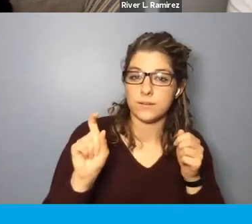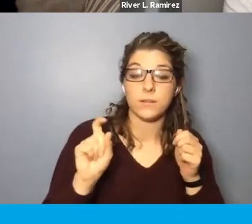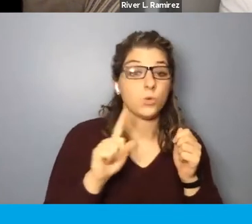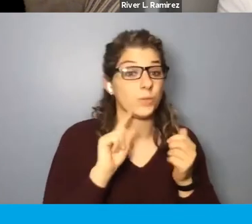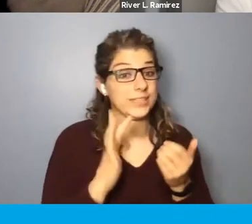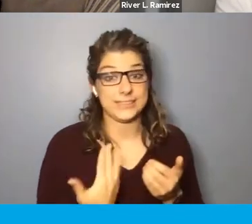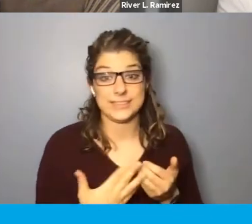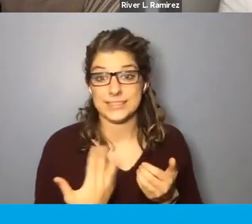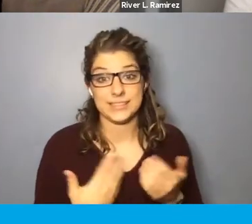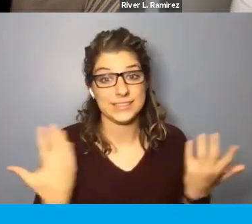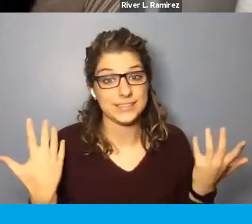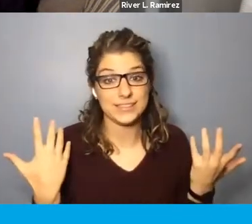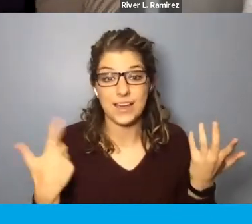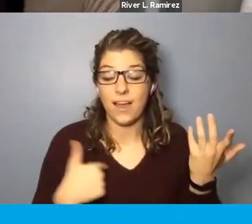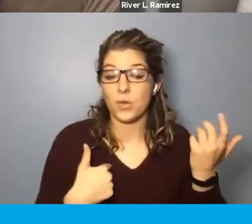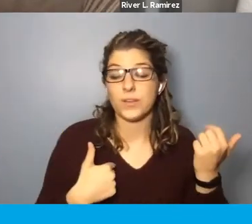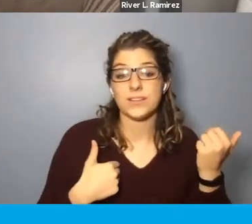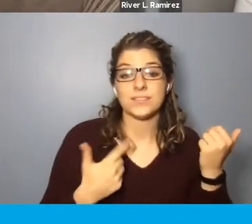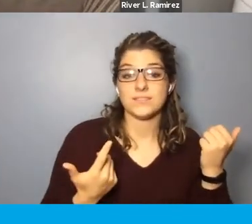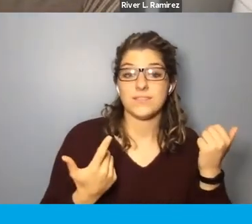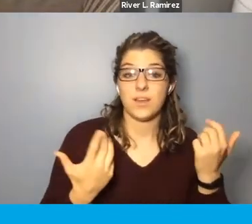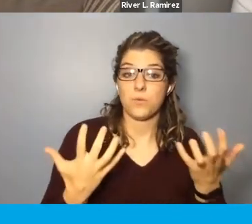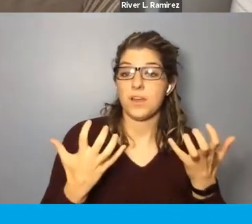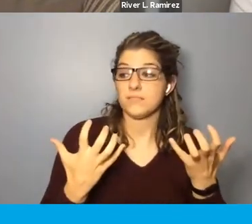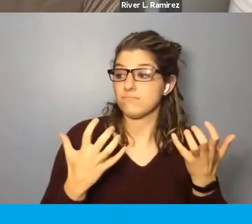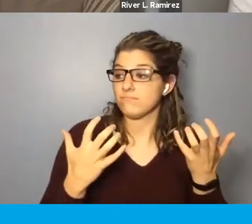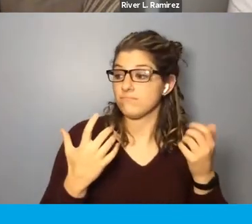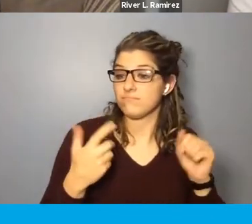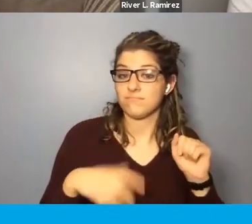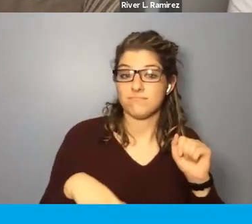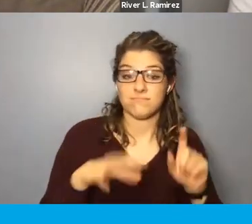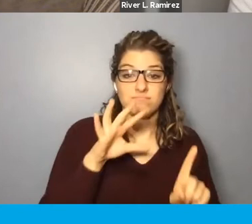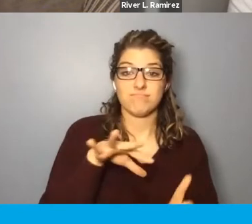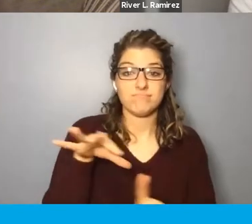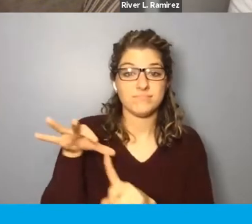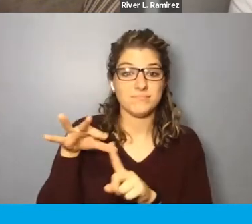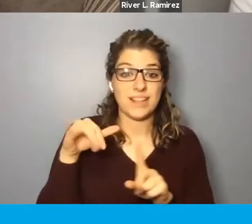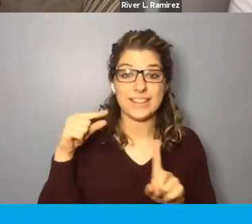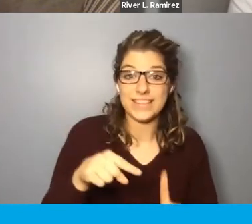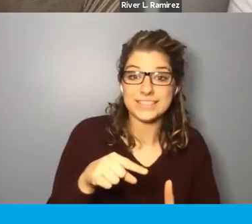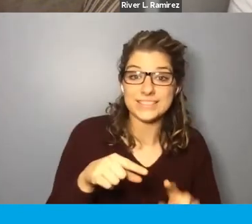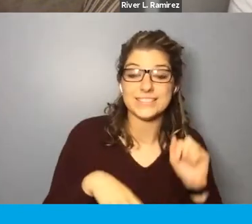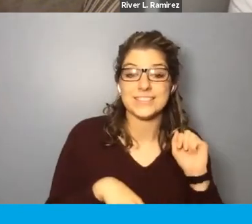easy. Yeah, I was like, I want shots like this,